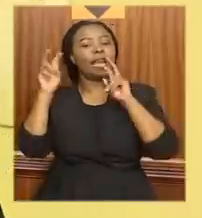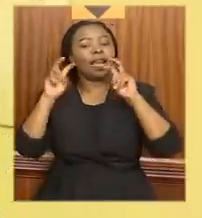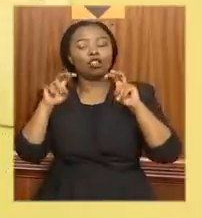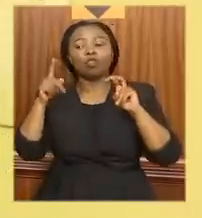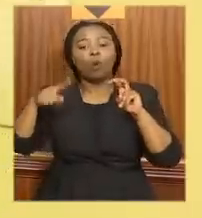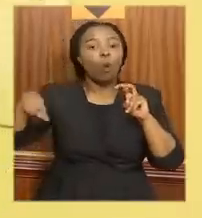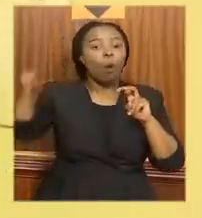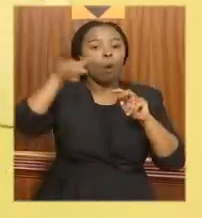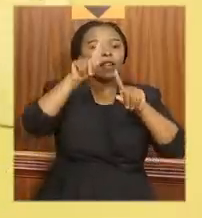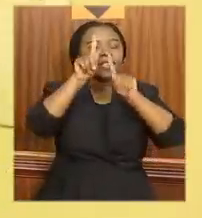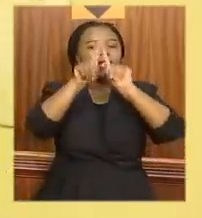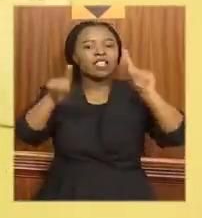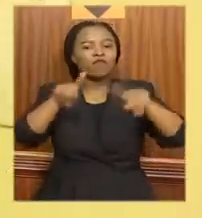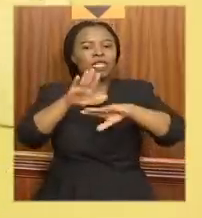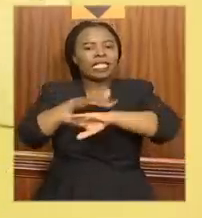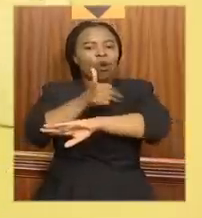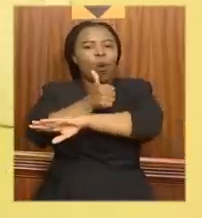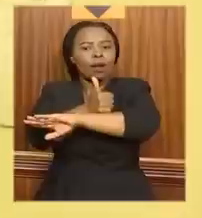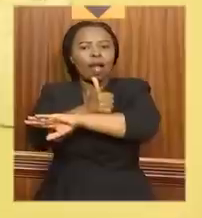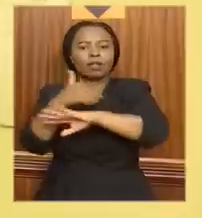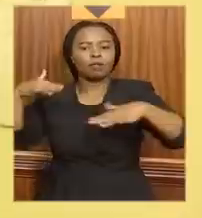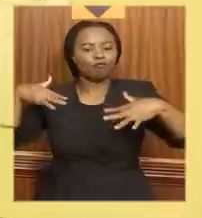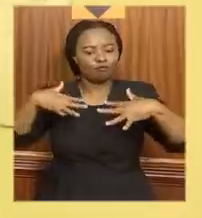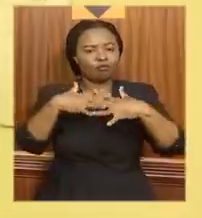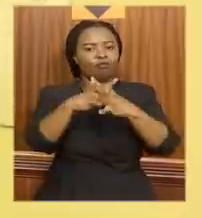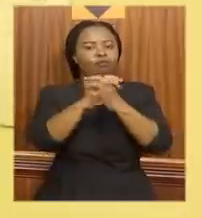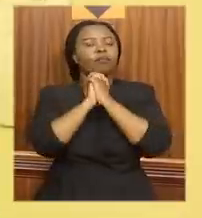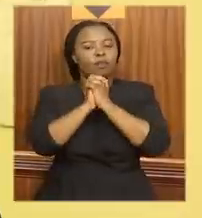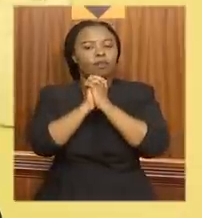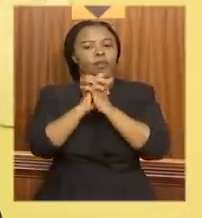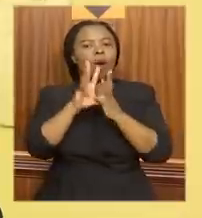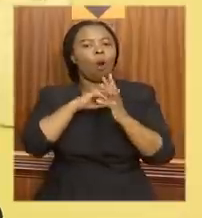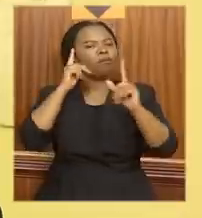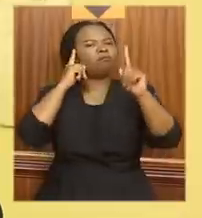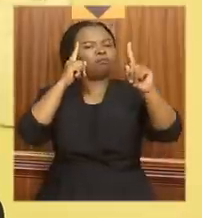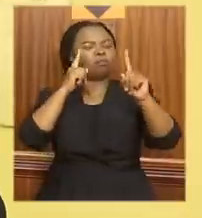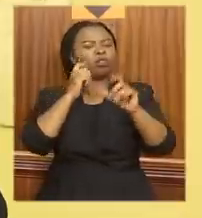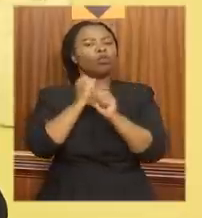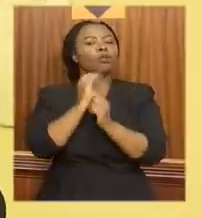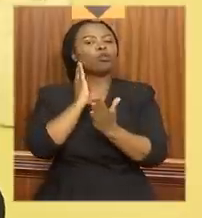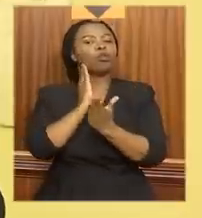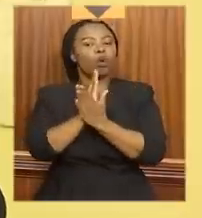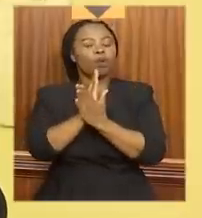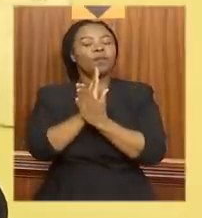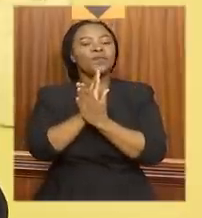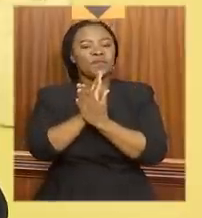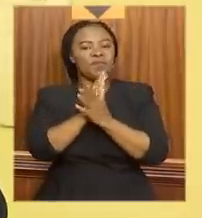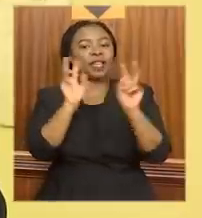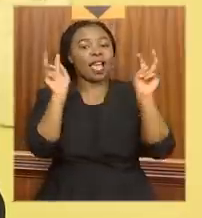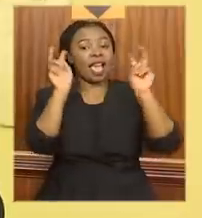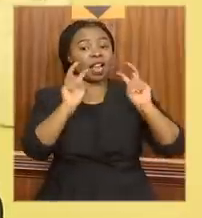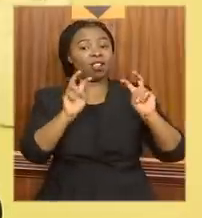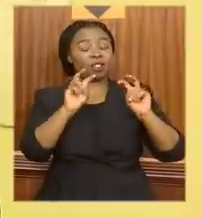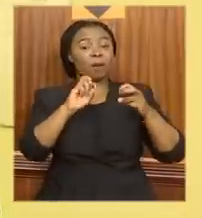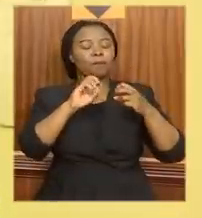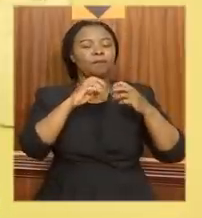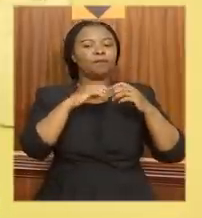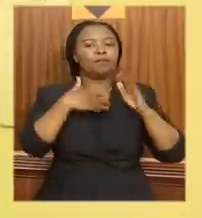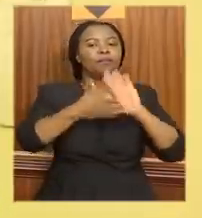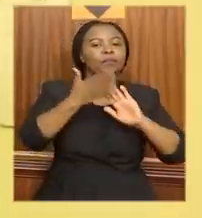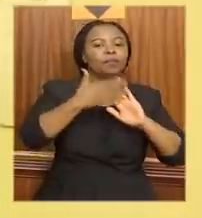all these various entities as we work to ensure that we stabilize our energy